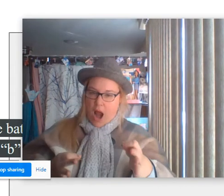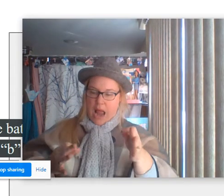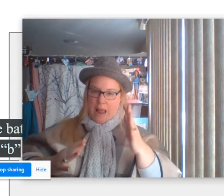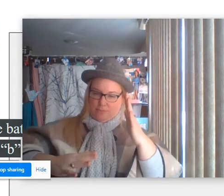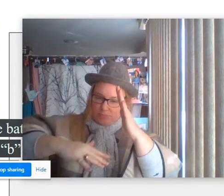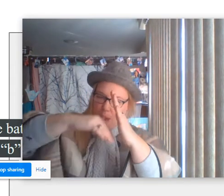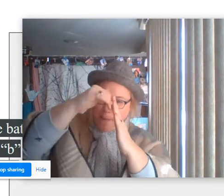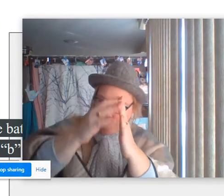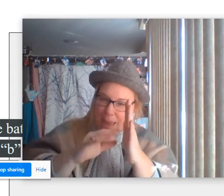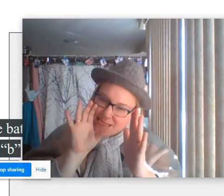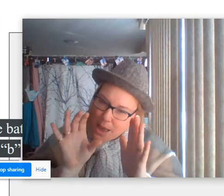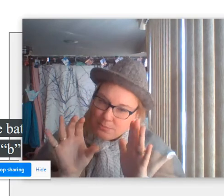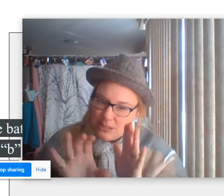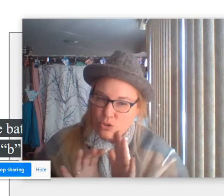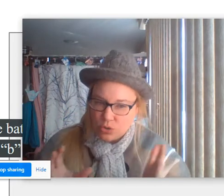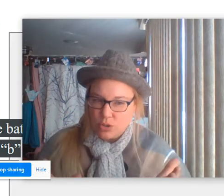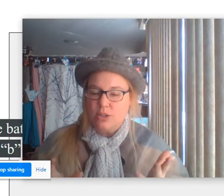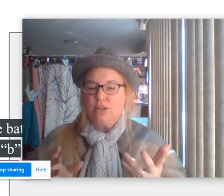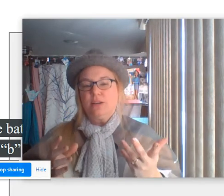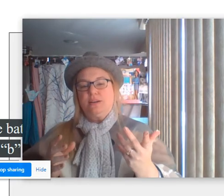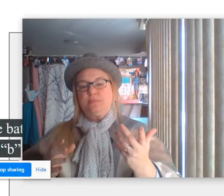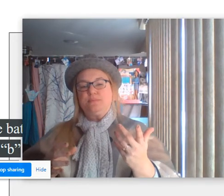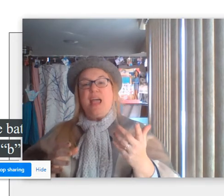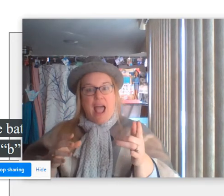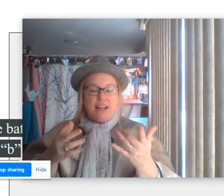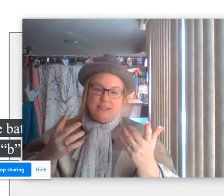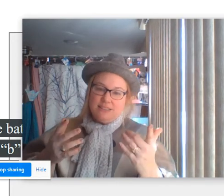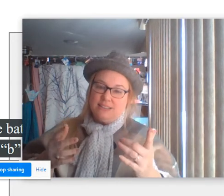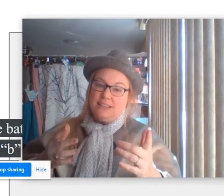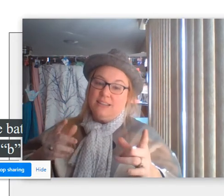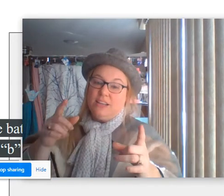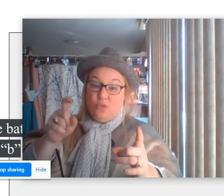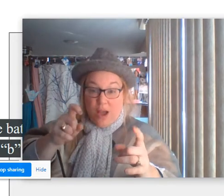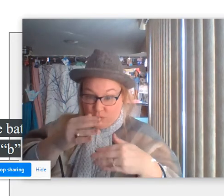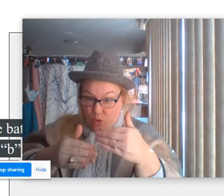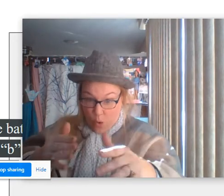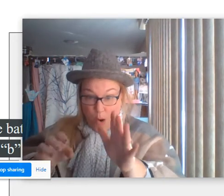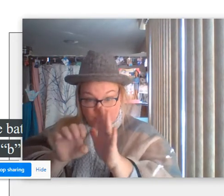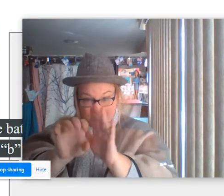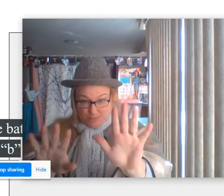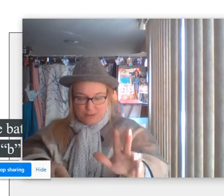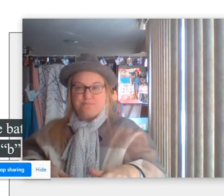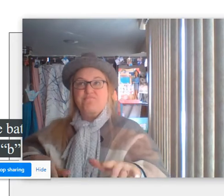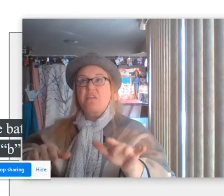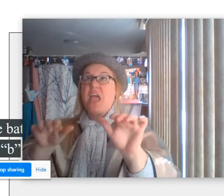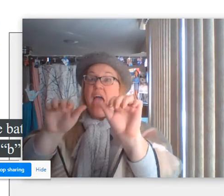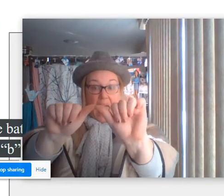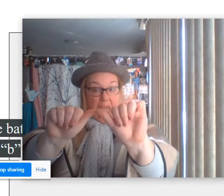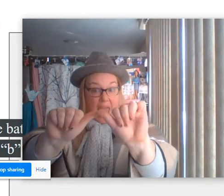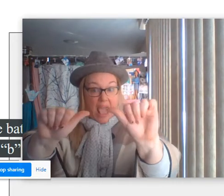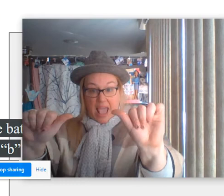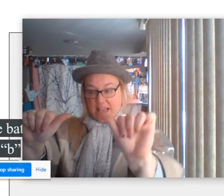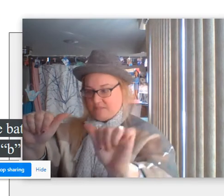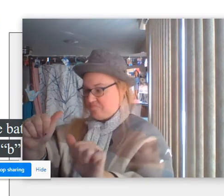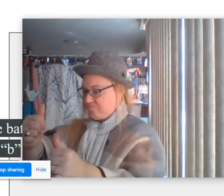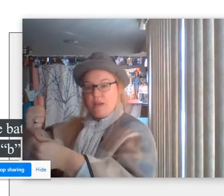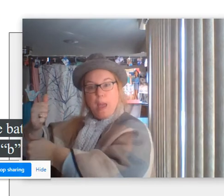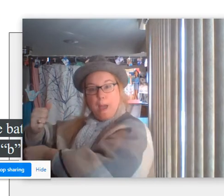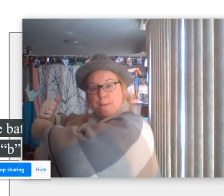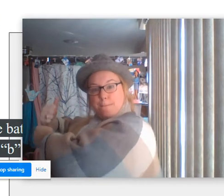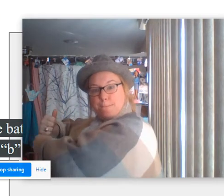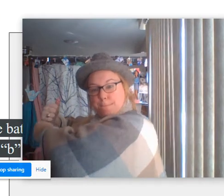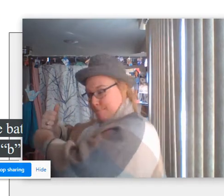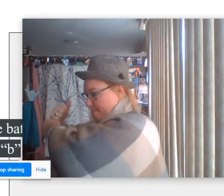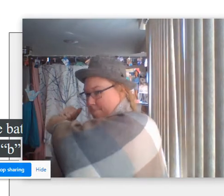Like I said, you have to go in order. So let's give you an example, right? I might use like my A hand shape to hold a